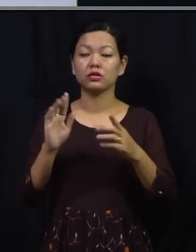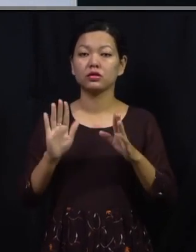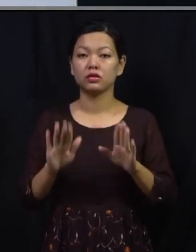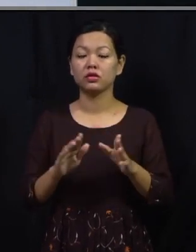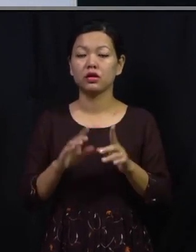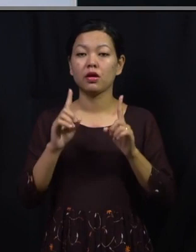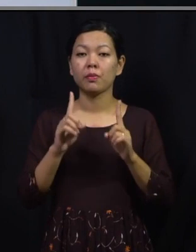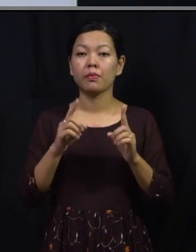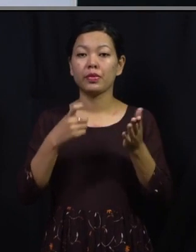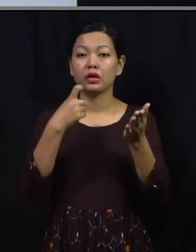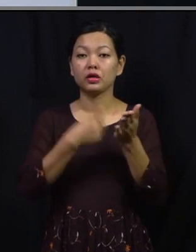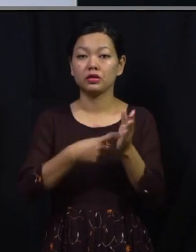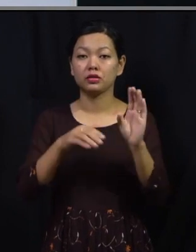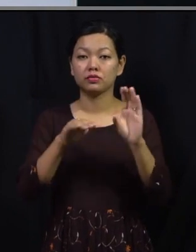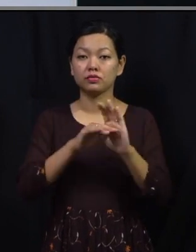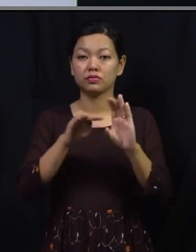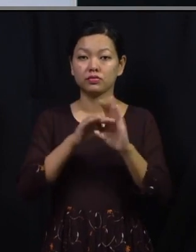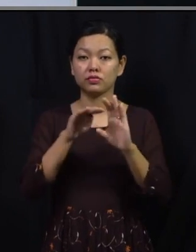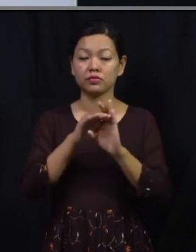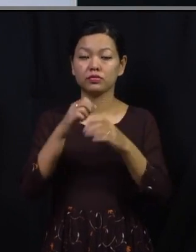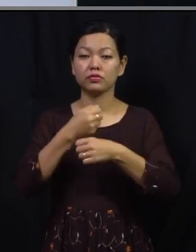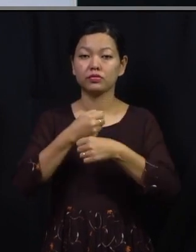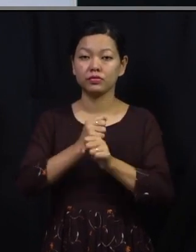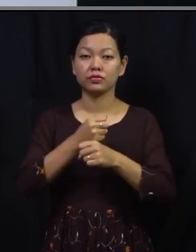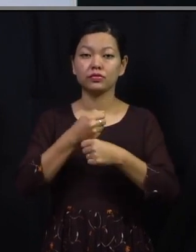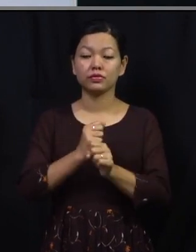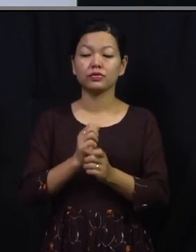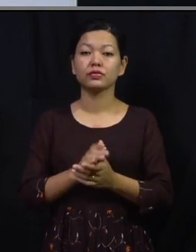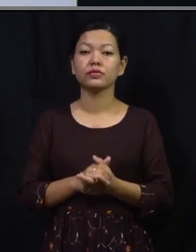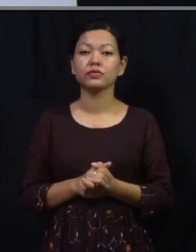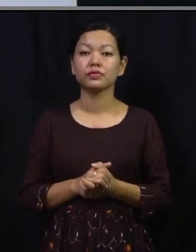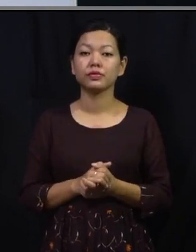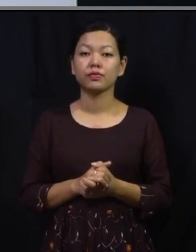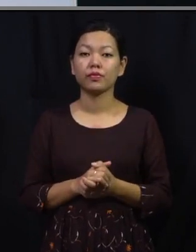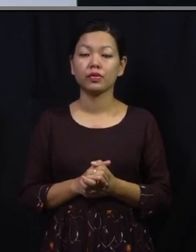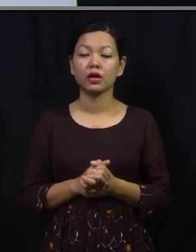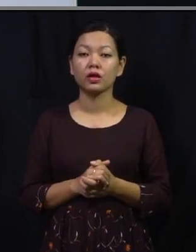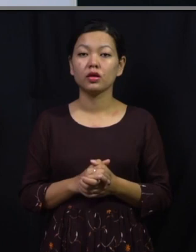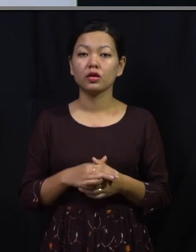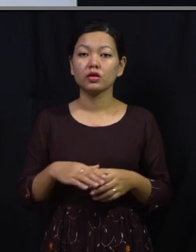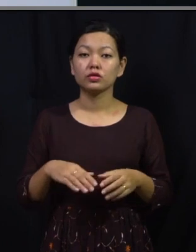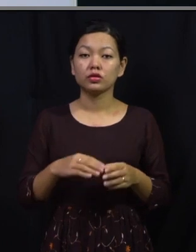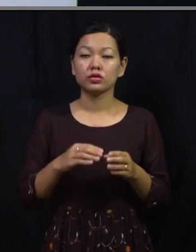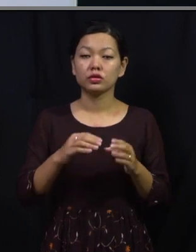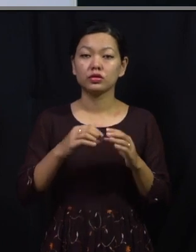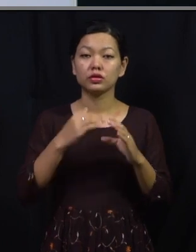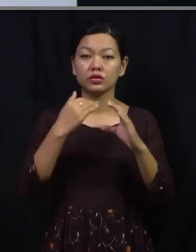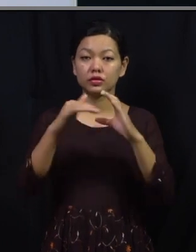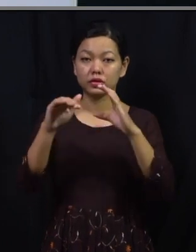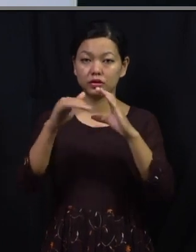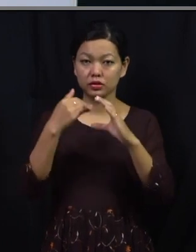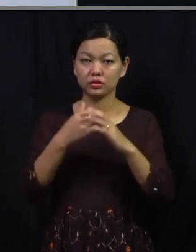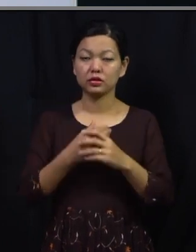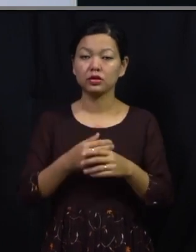we record and in accounting we take into account only those transactions of